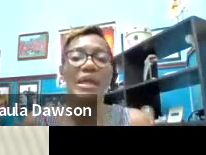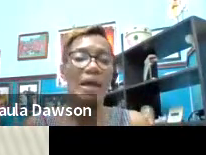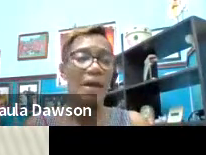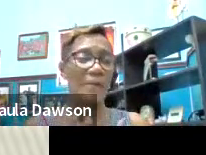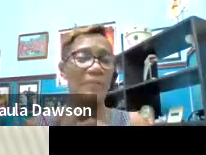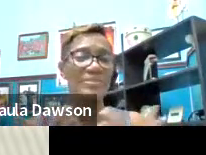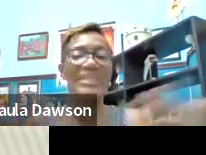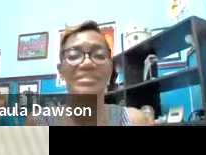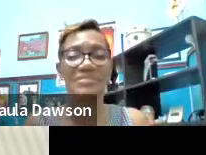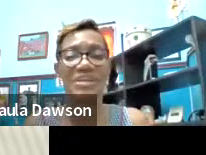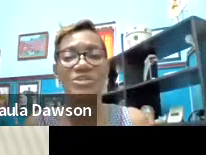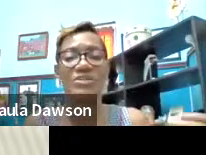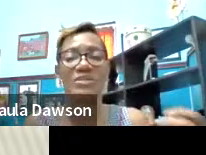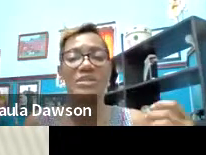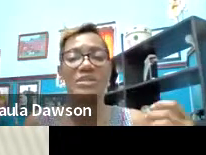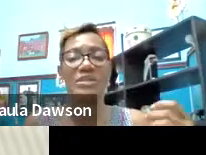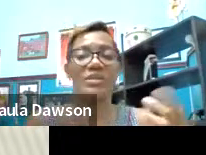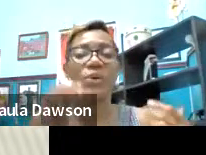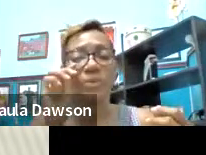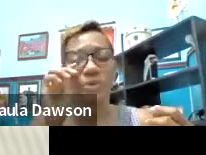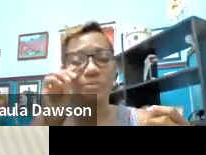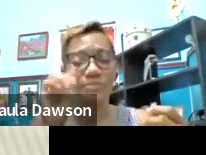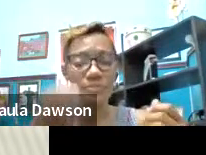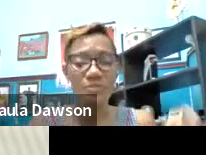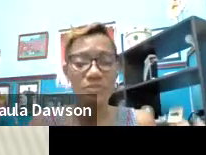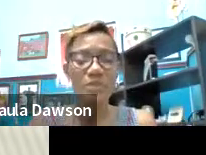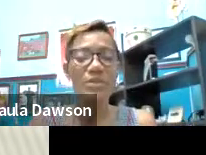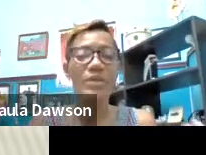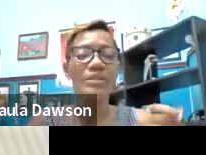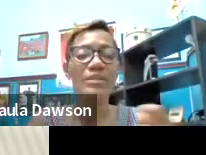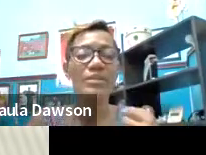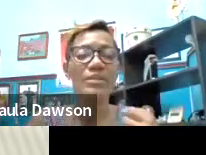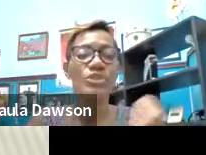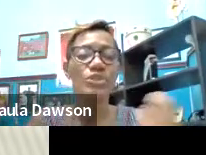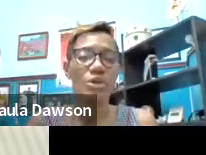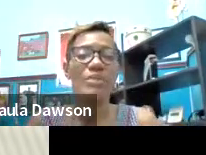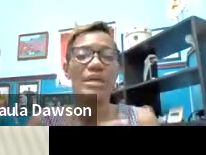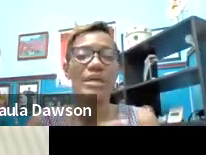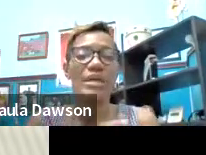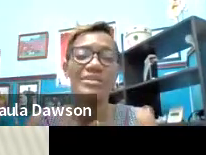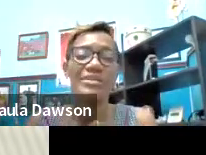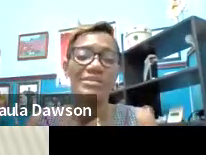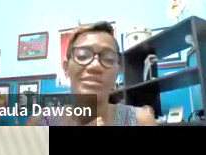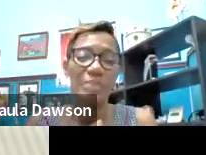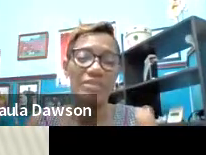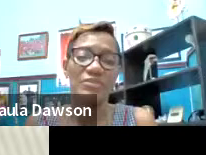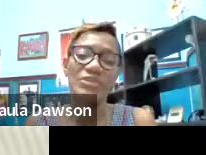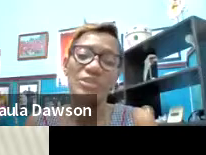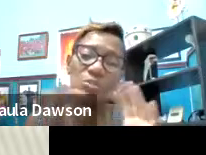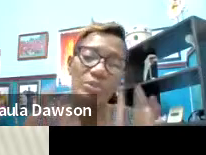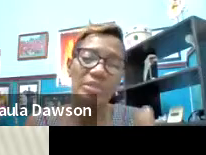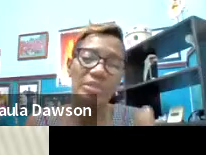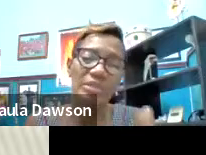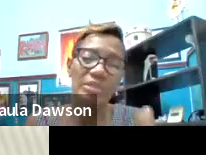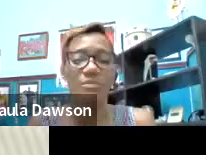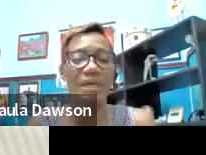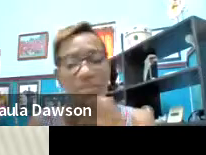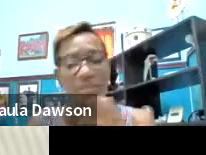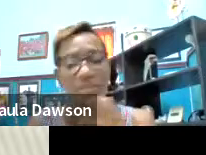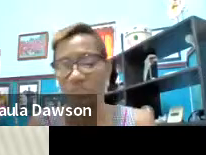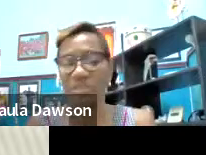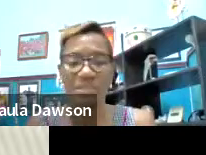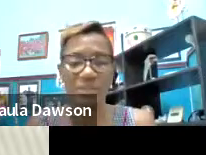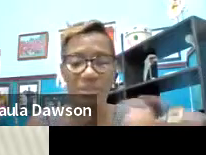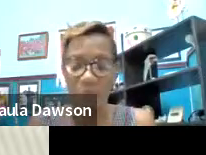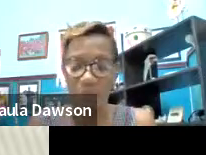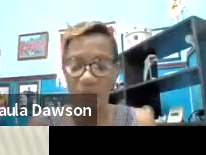different satisfaction in an outcome. All right. The drawback to phenol, it is painful. So we put them to sleep and they